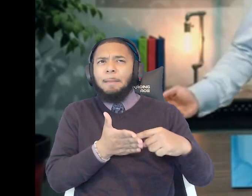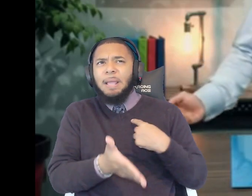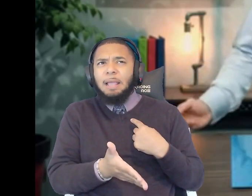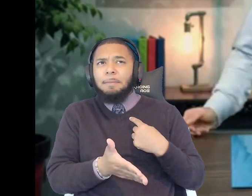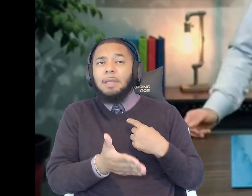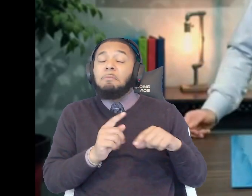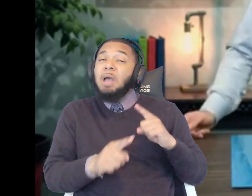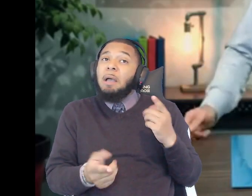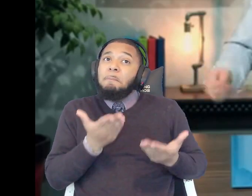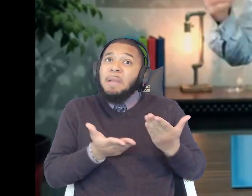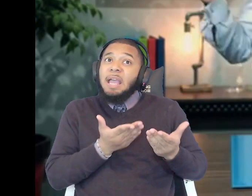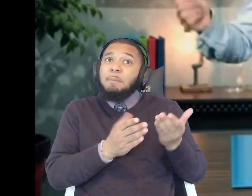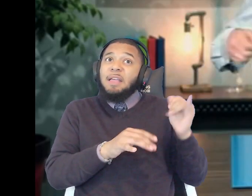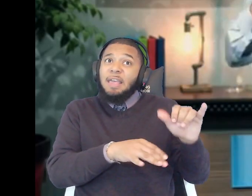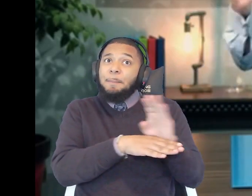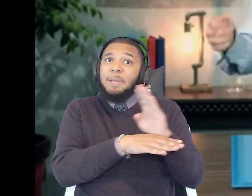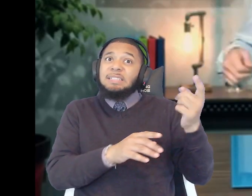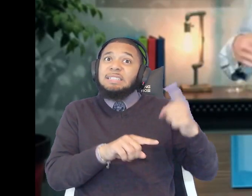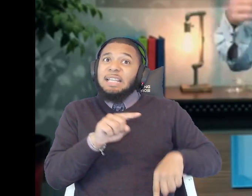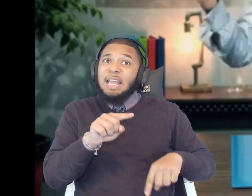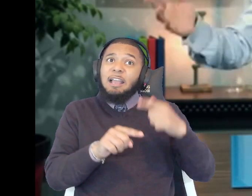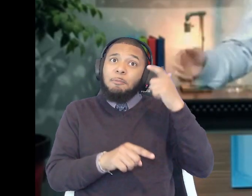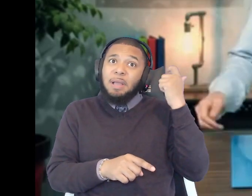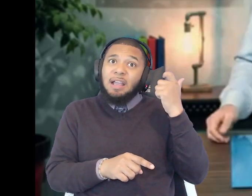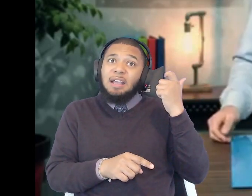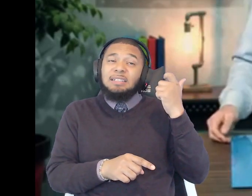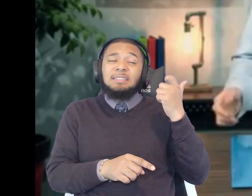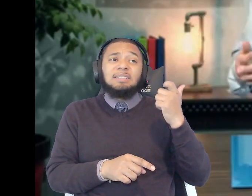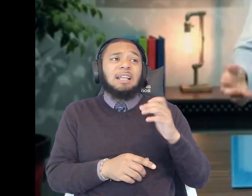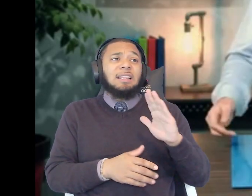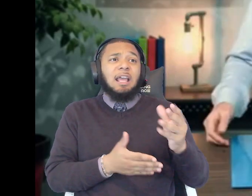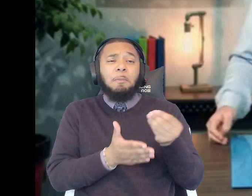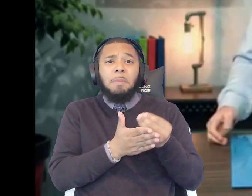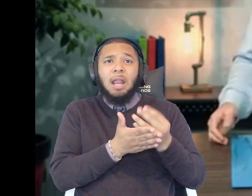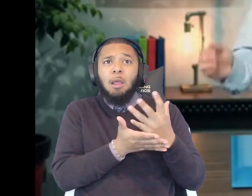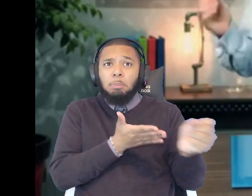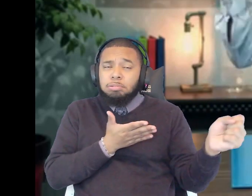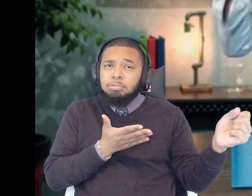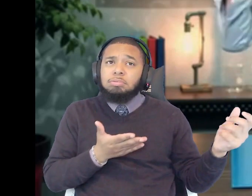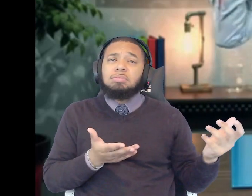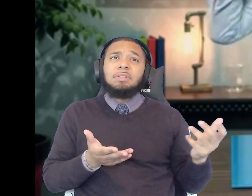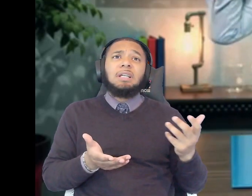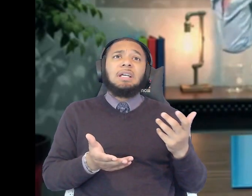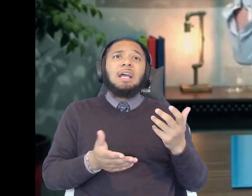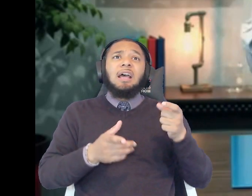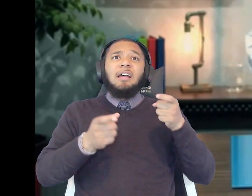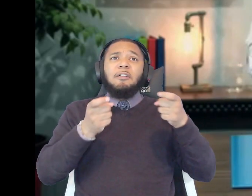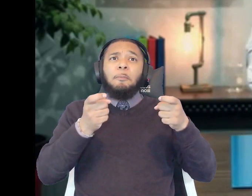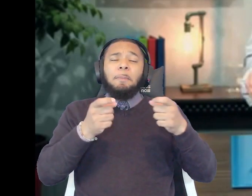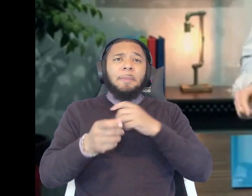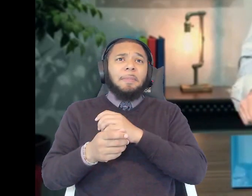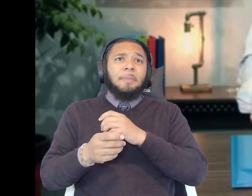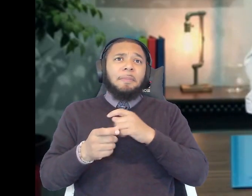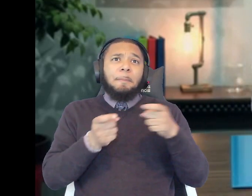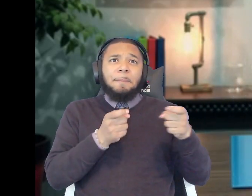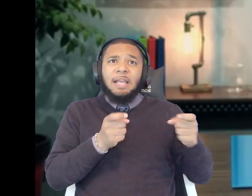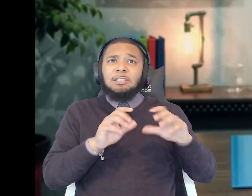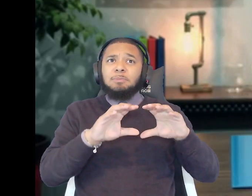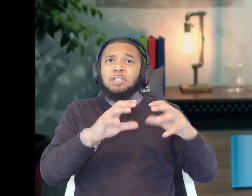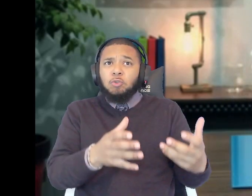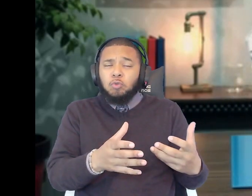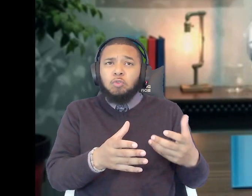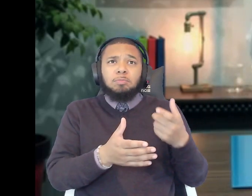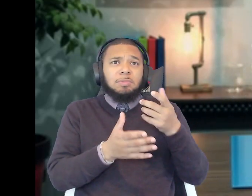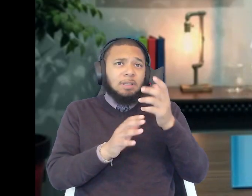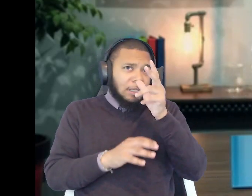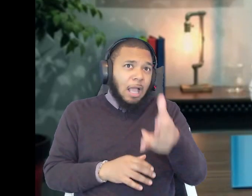to because they're going through all their cash. Management's terrible. The product's terrible. I think this business is going to go bankrupt. You